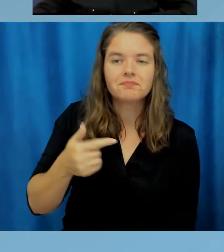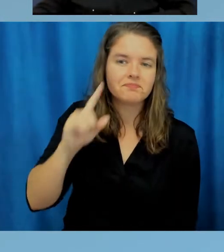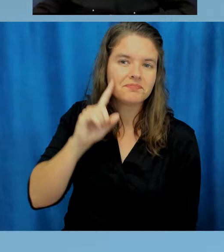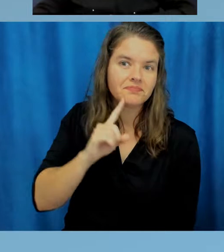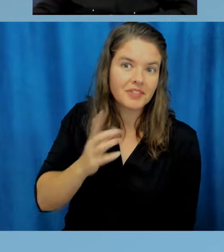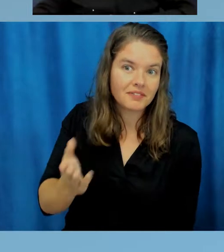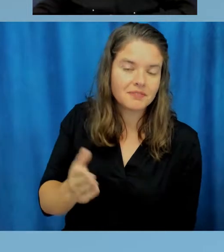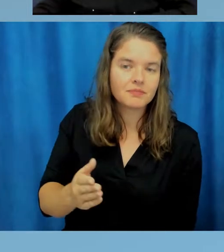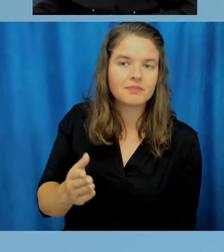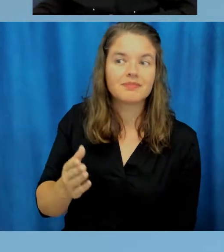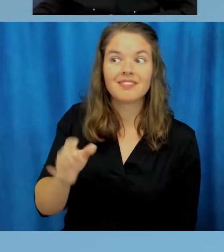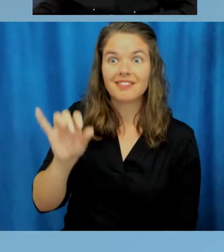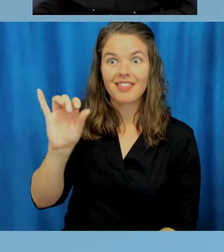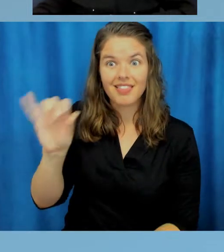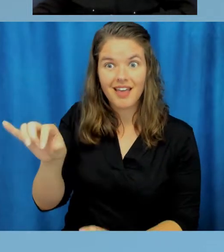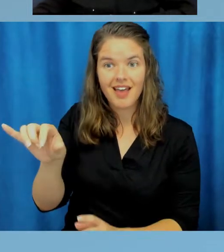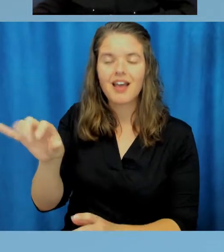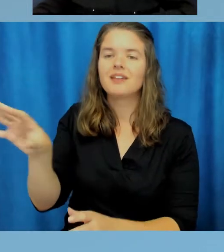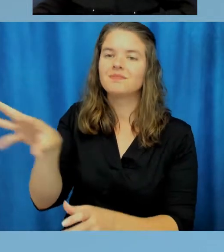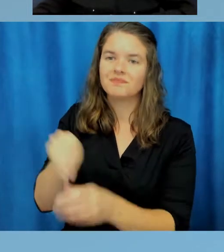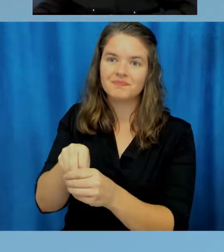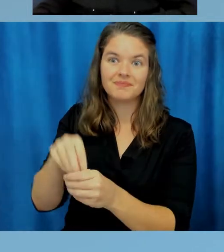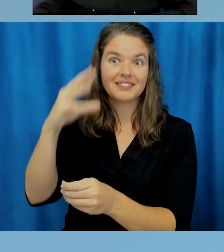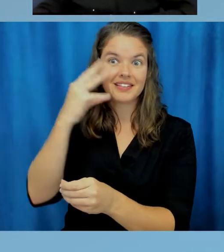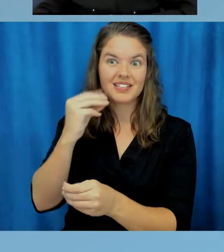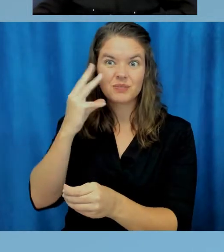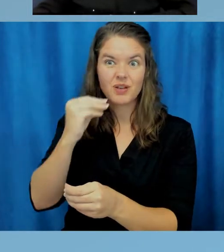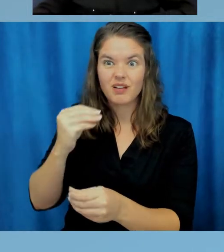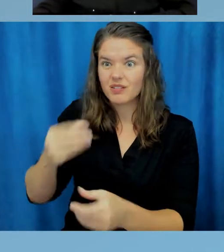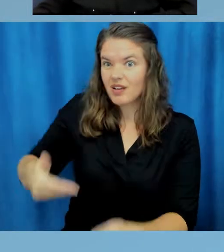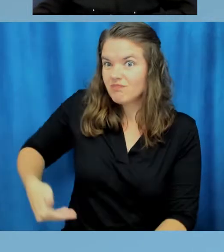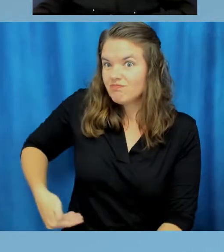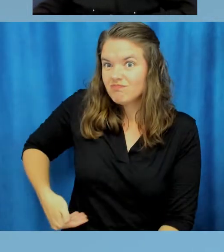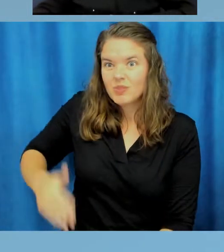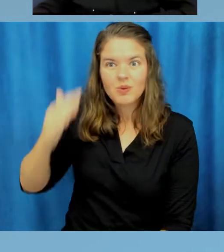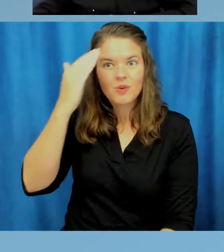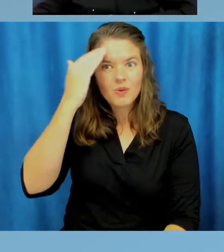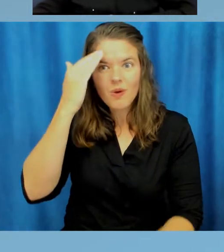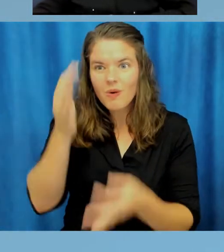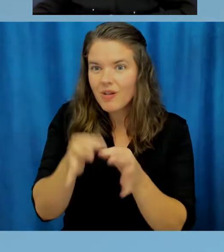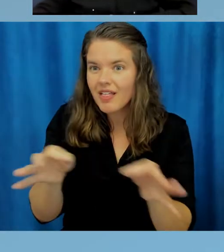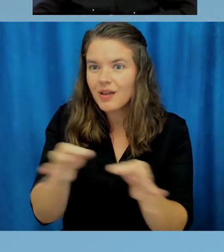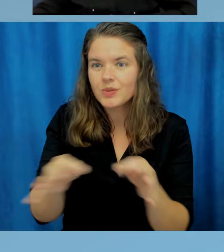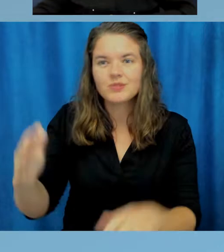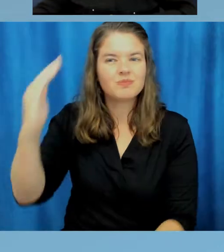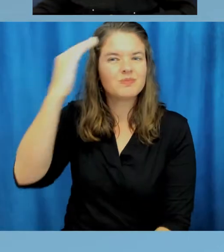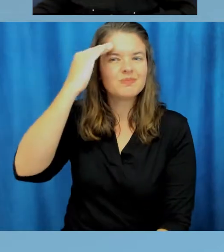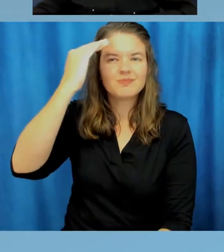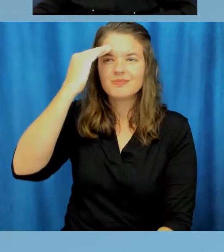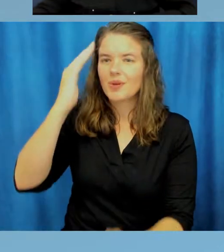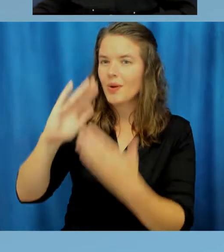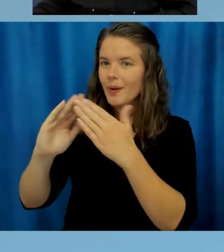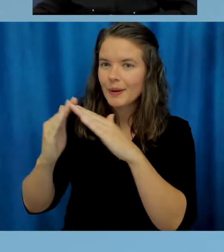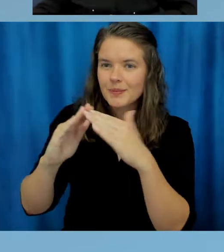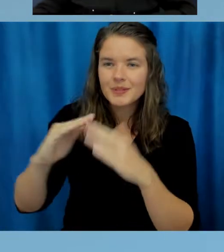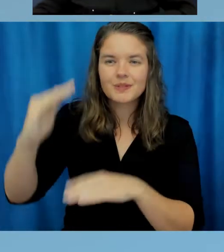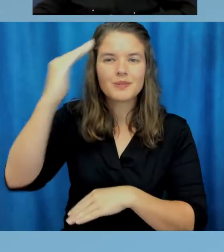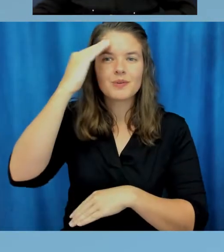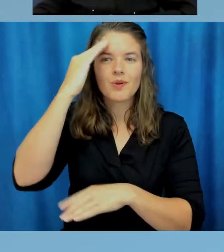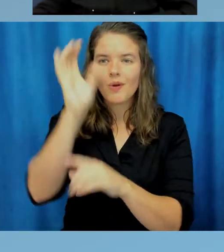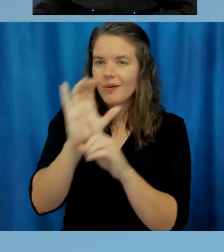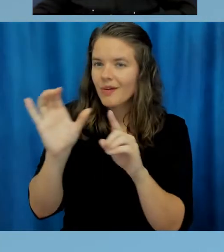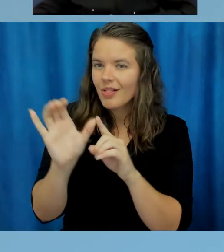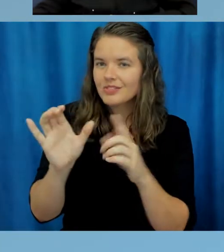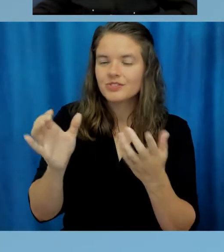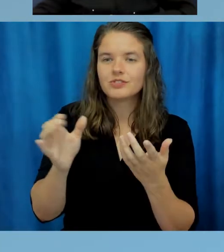that comes experience. You innately know the language, you know the community, you know the culture,